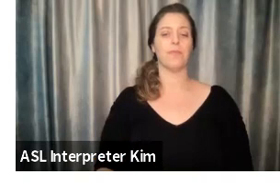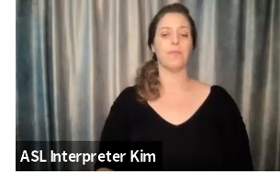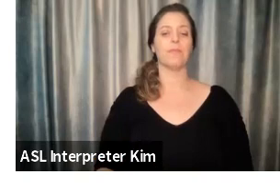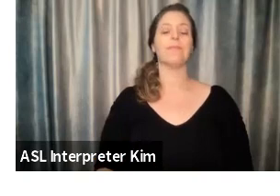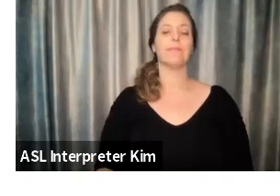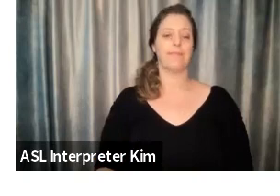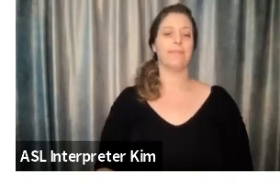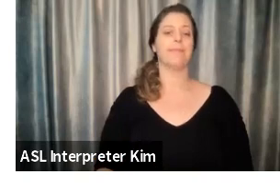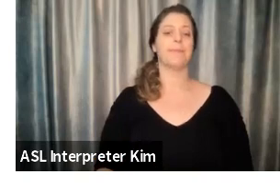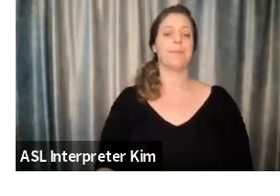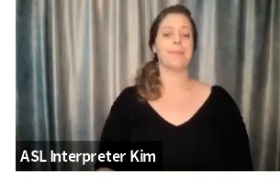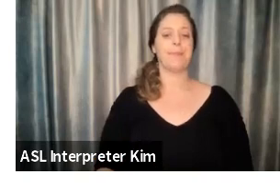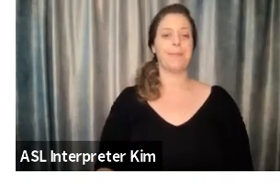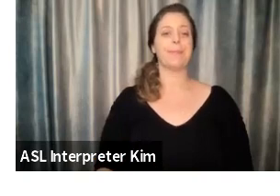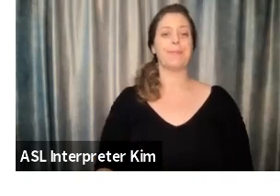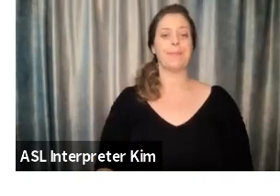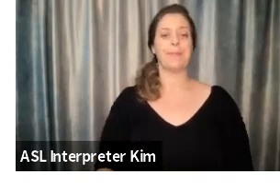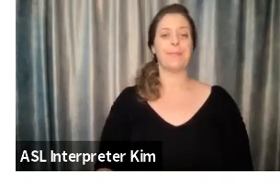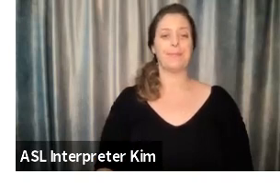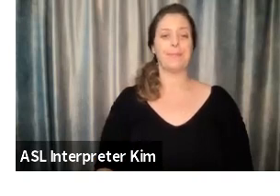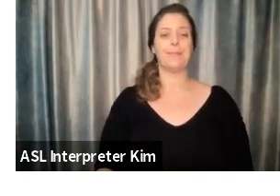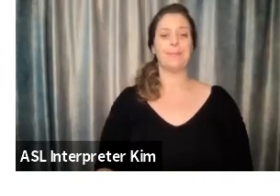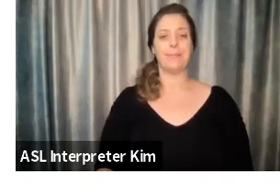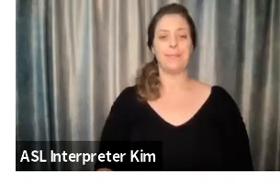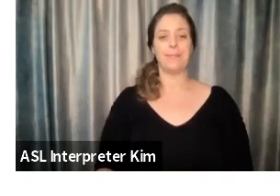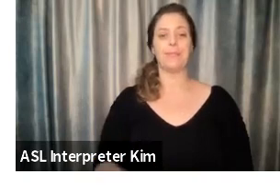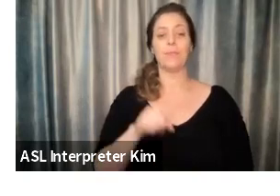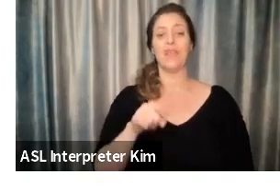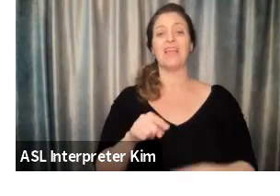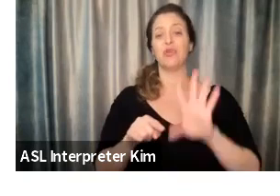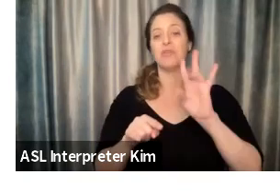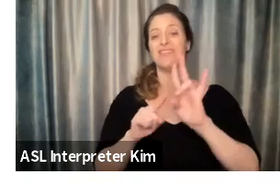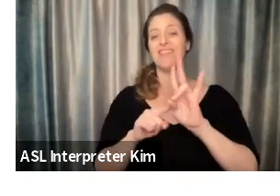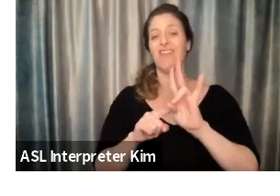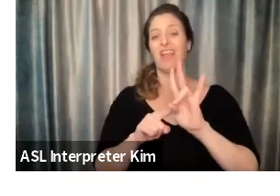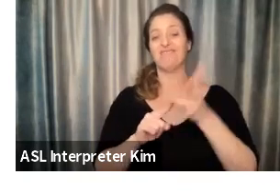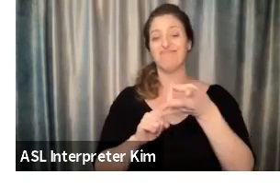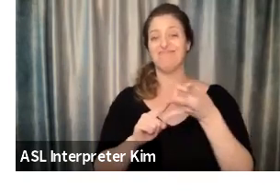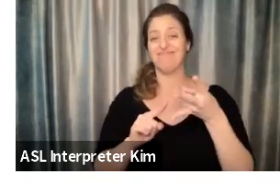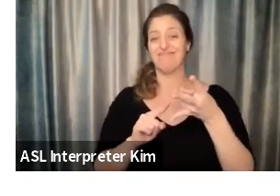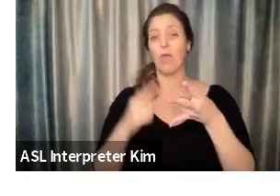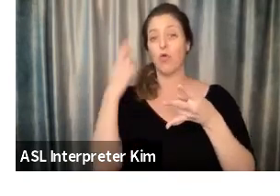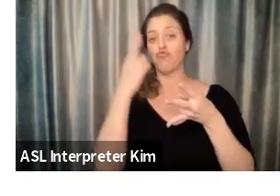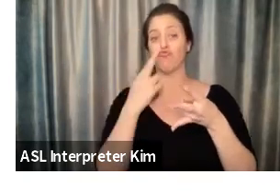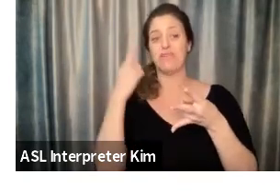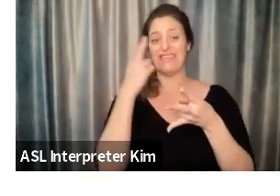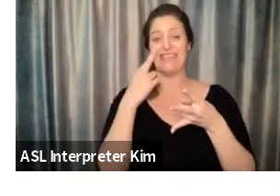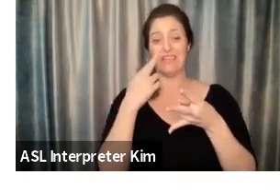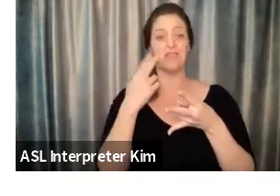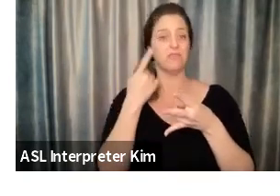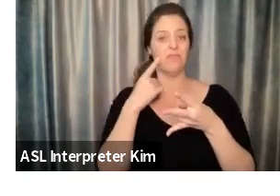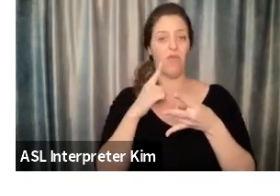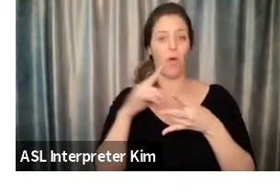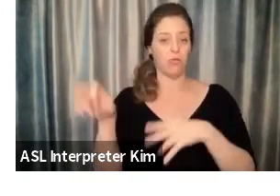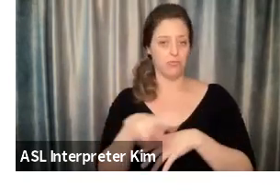Okay, so here is the 7 reasons in the application noted on the first page of the